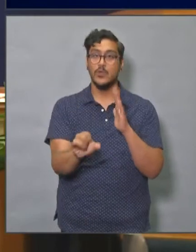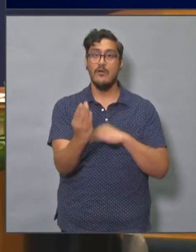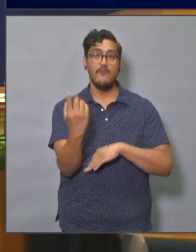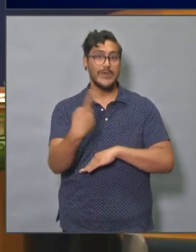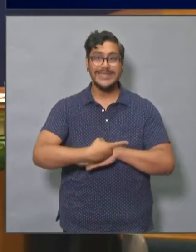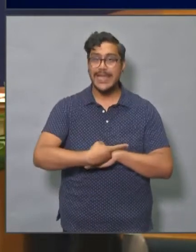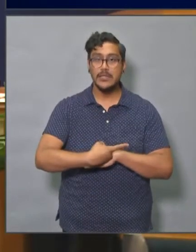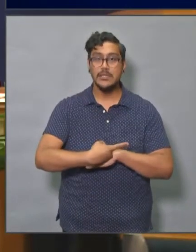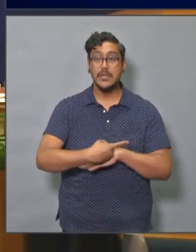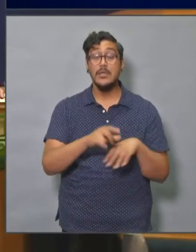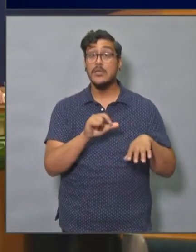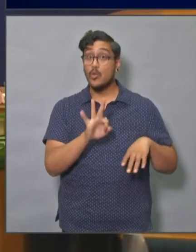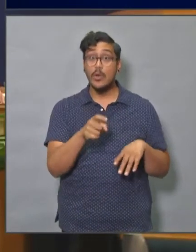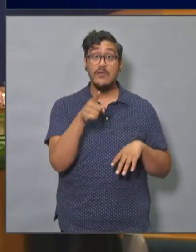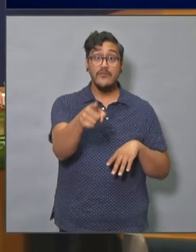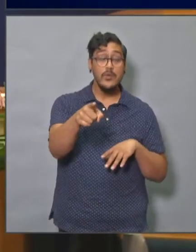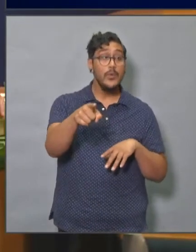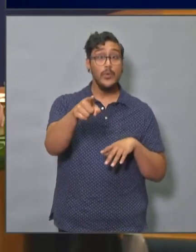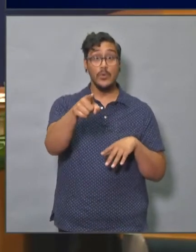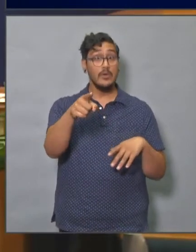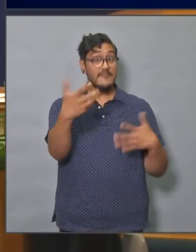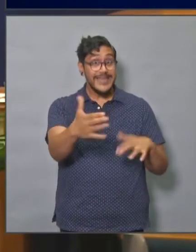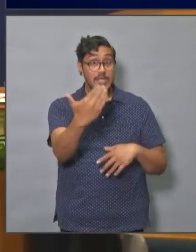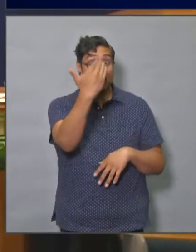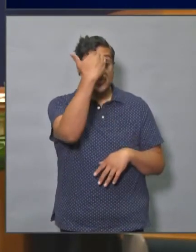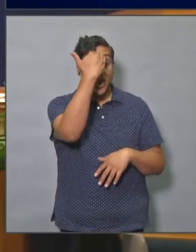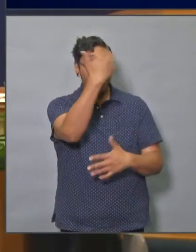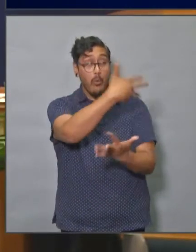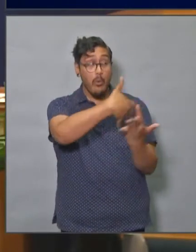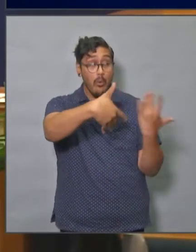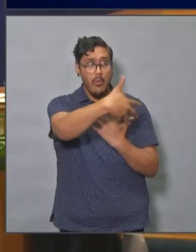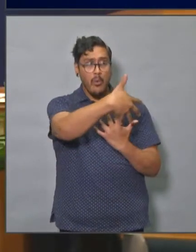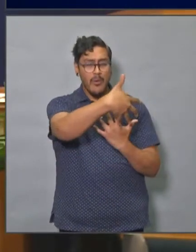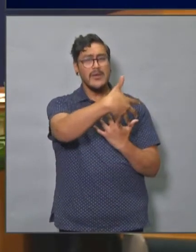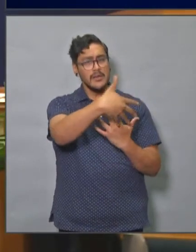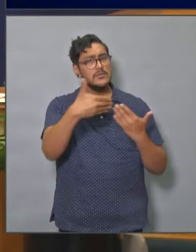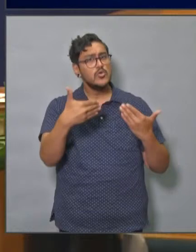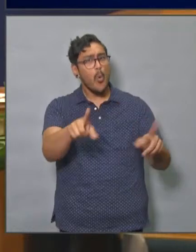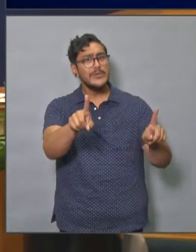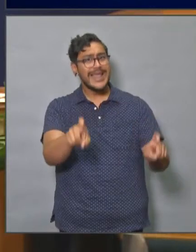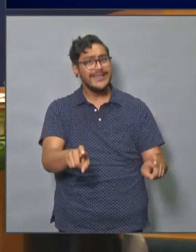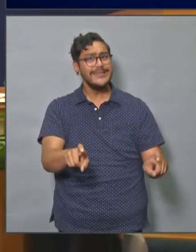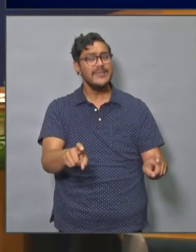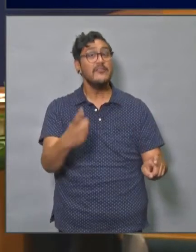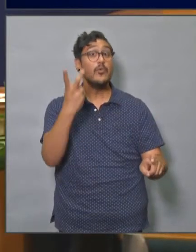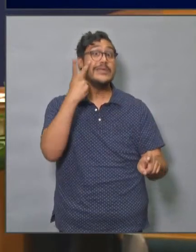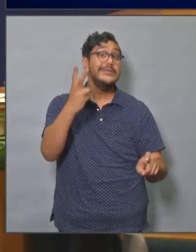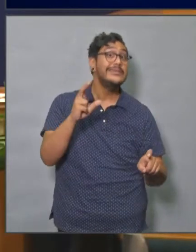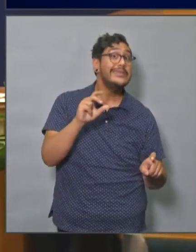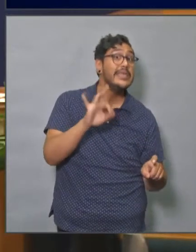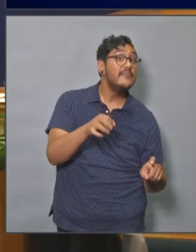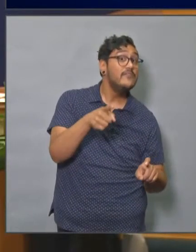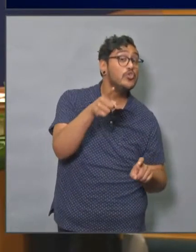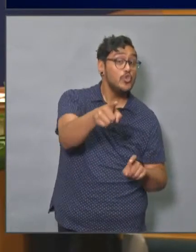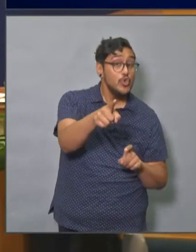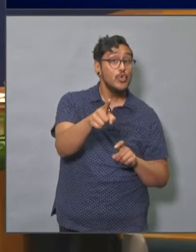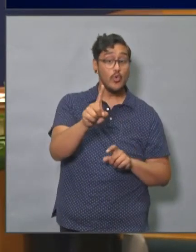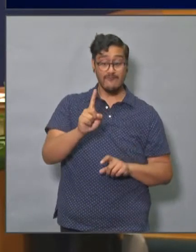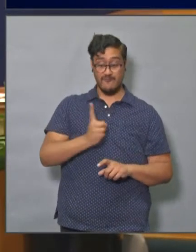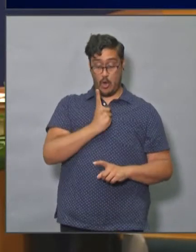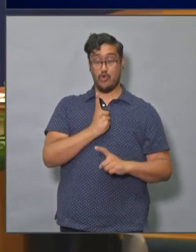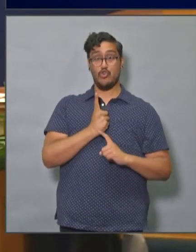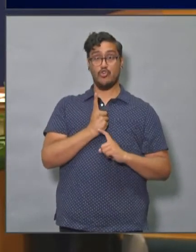close contact, you get tested, just so they can identify whether or not you might, in fact, be an index case in that particular chain of